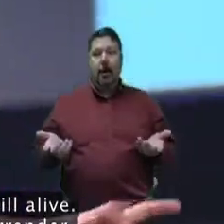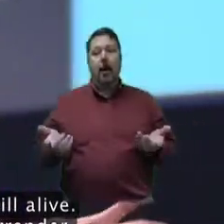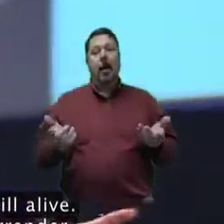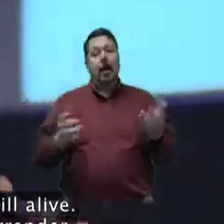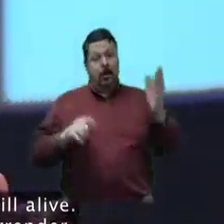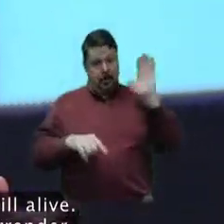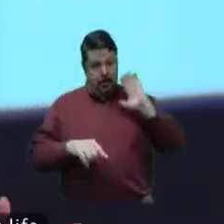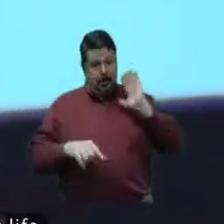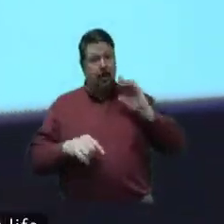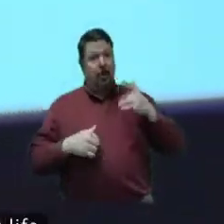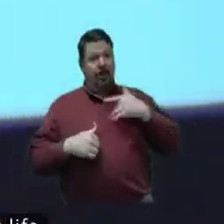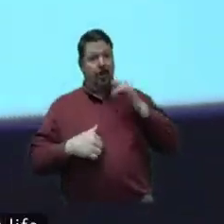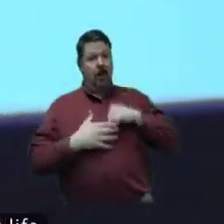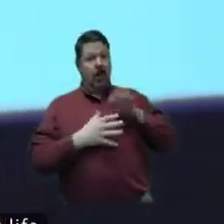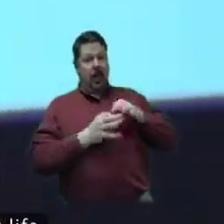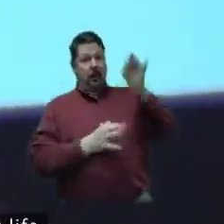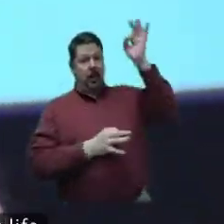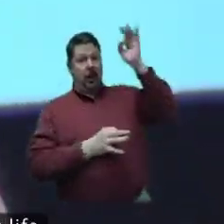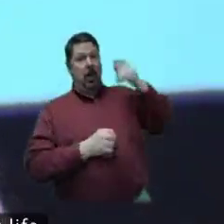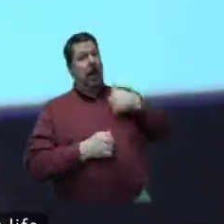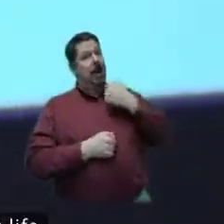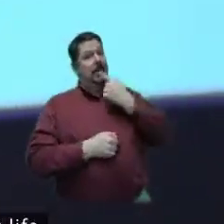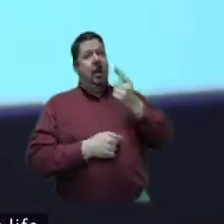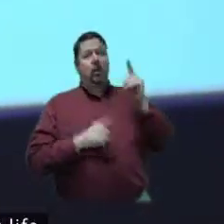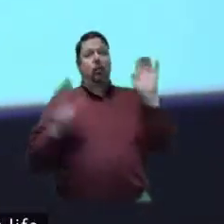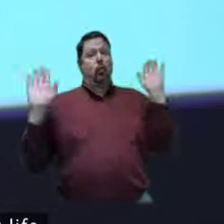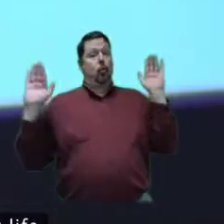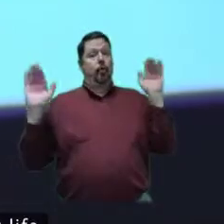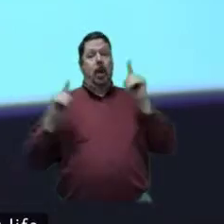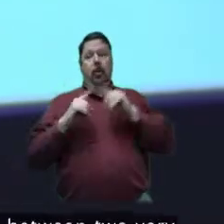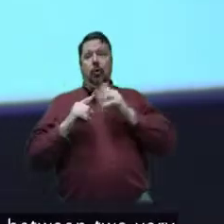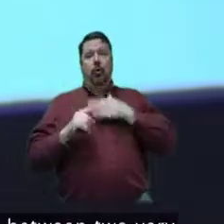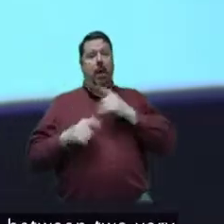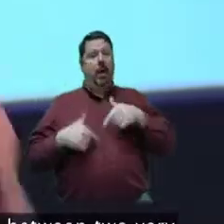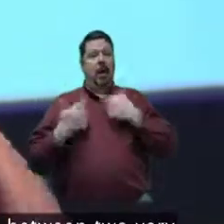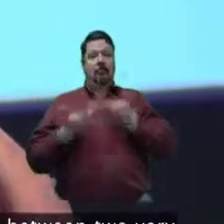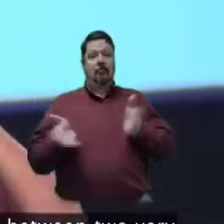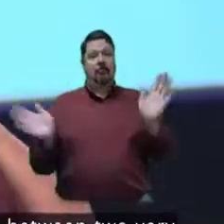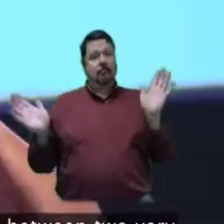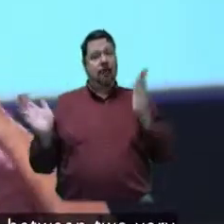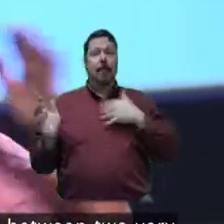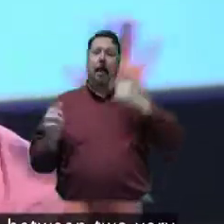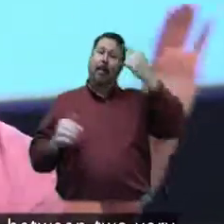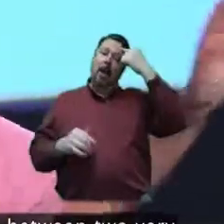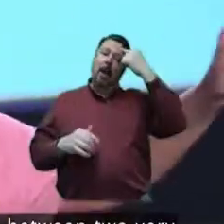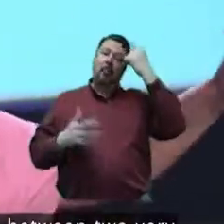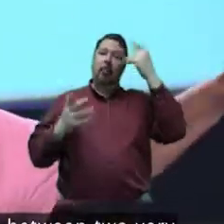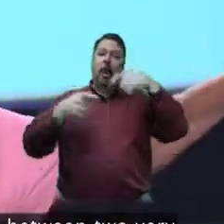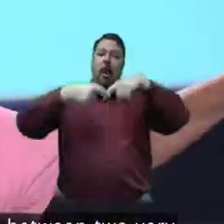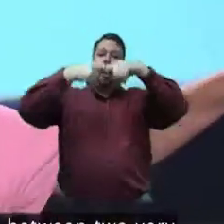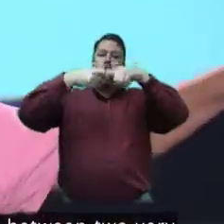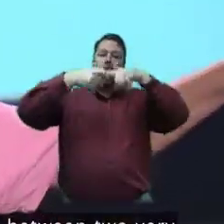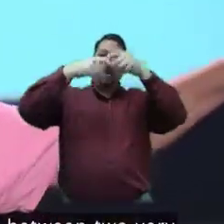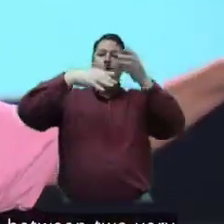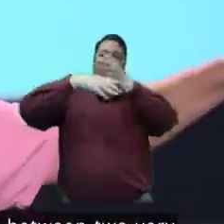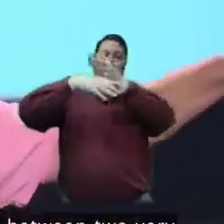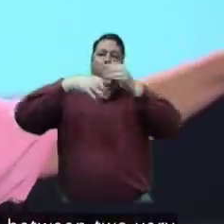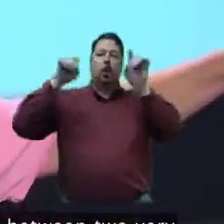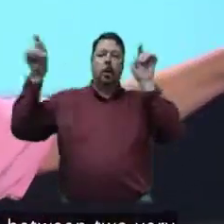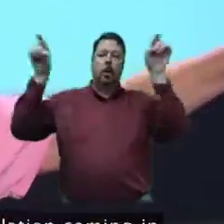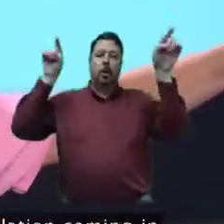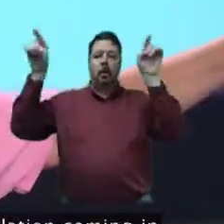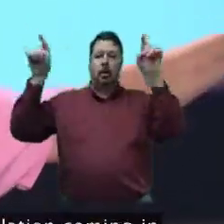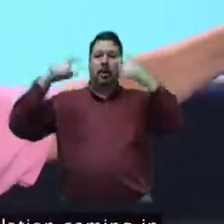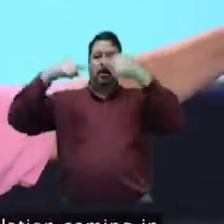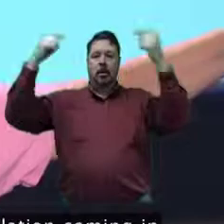When I felt my spirit surrender, I said goodbye to my life, and my mind was now suspended between two